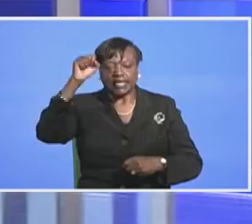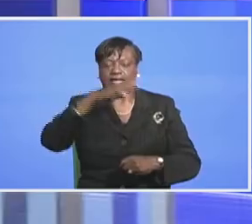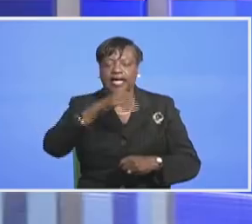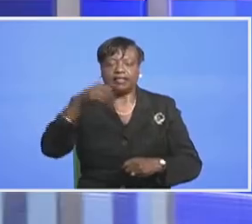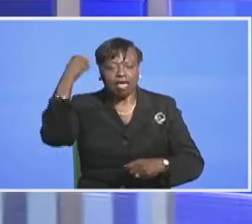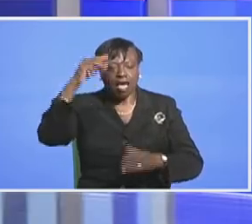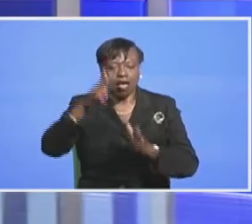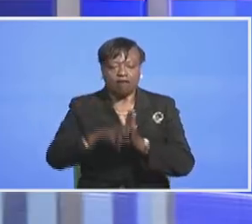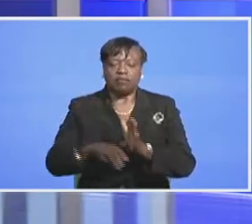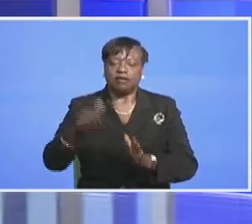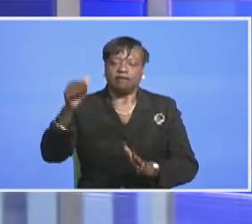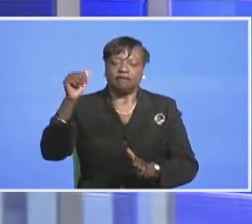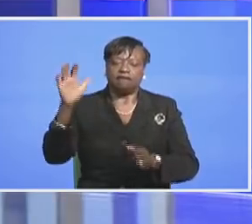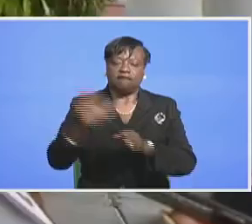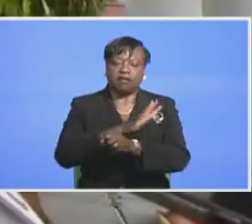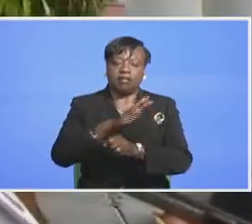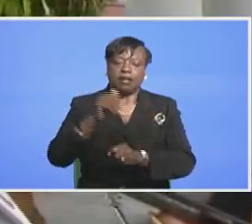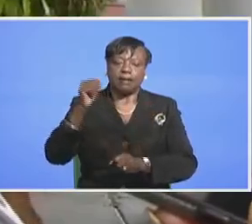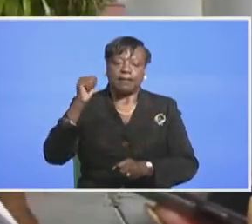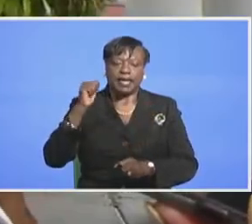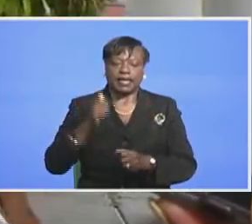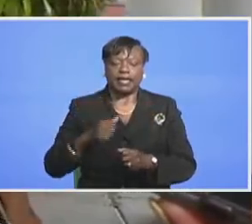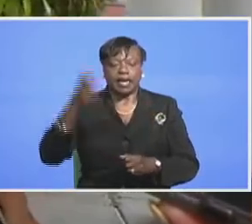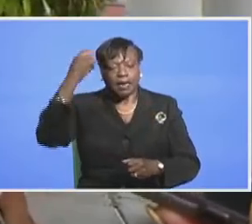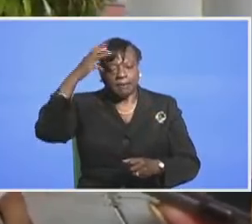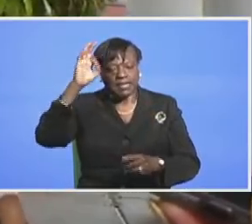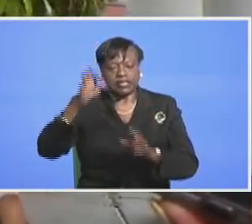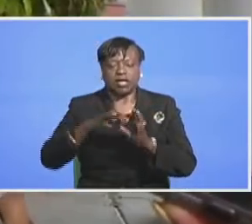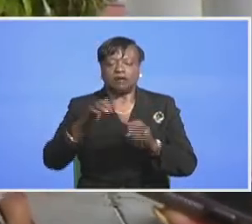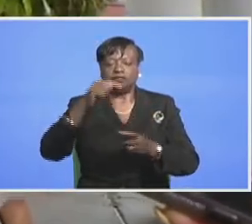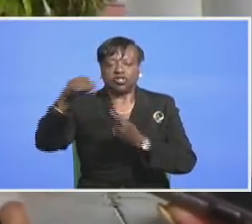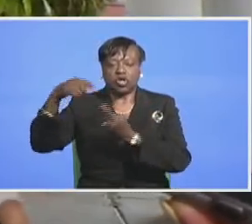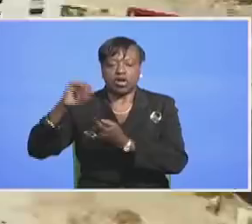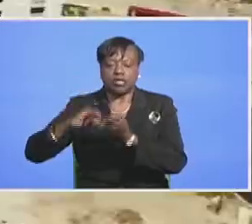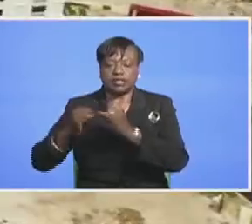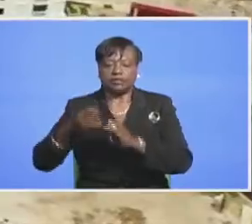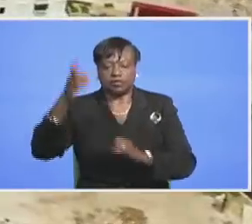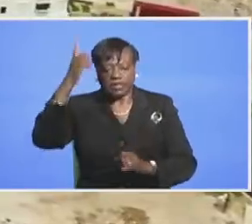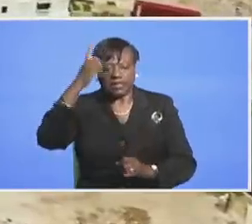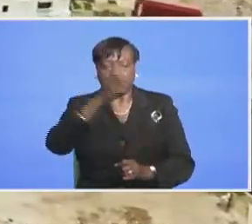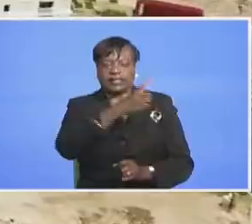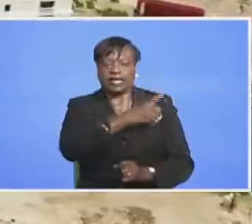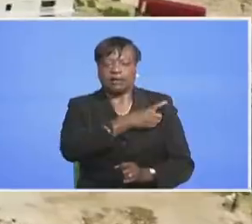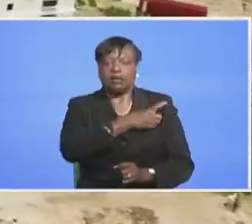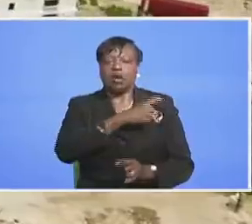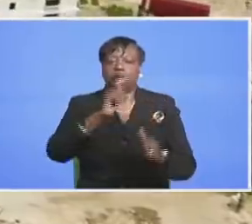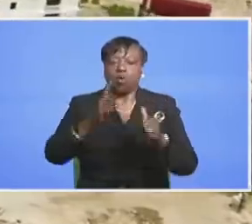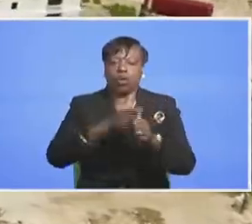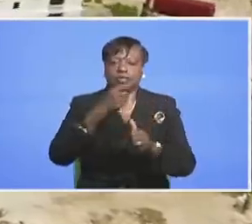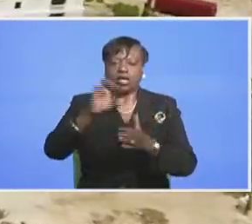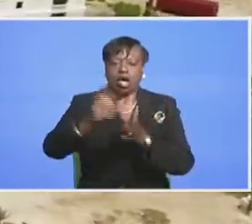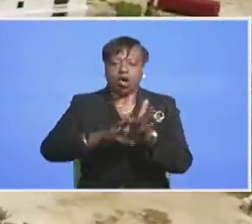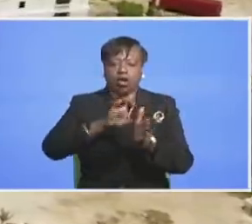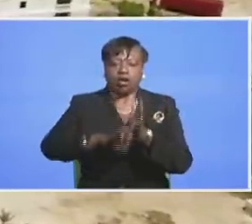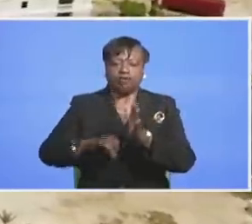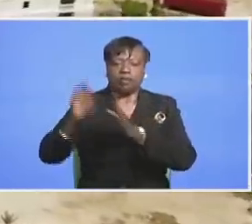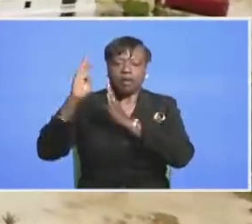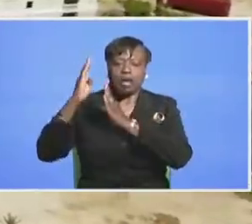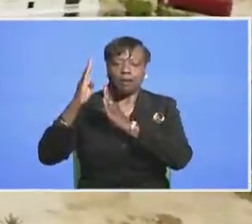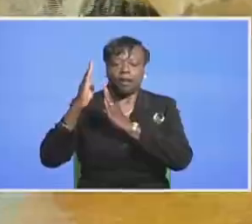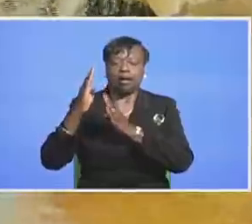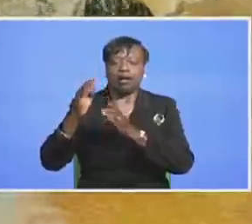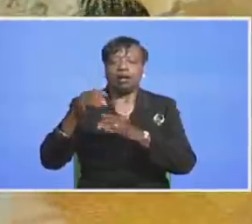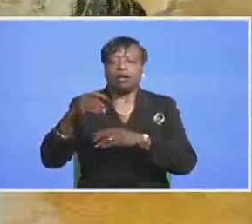backing. Minister of Tourism, the Honorable Dionisio de Aguilar, who was once a major critic of the Bahamar Resort, is now lauding